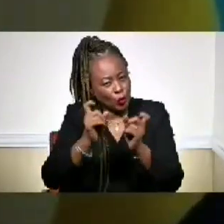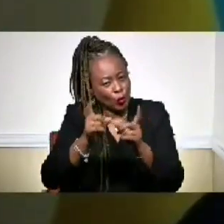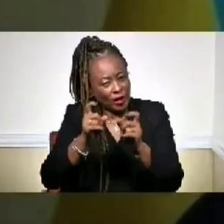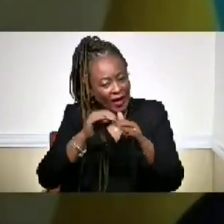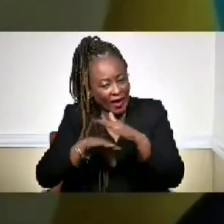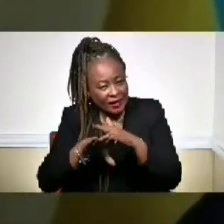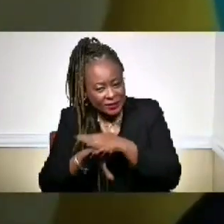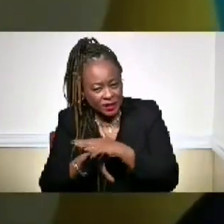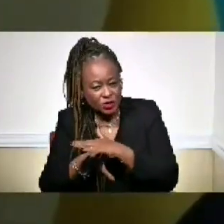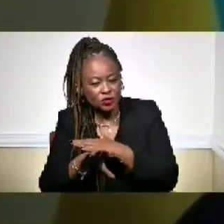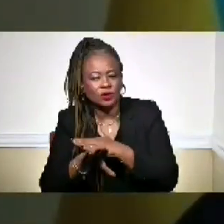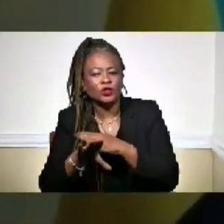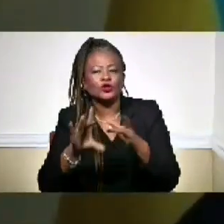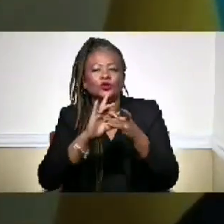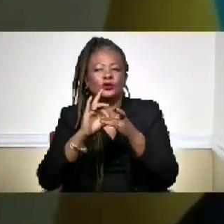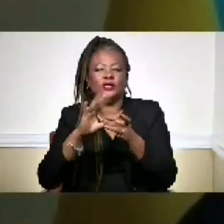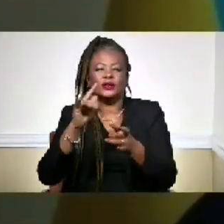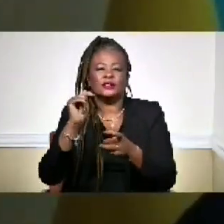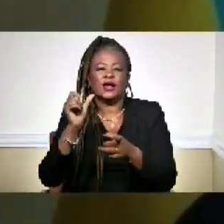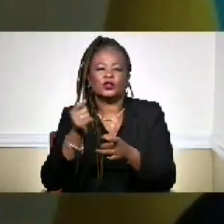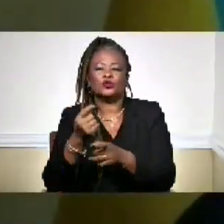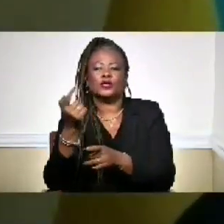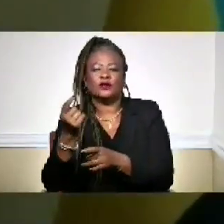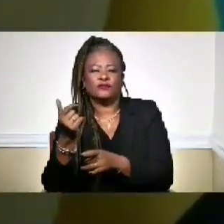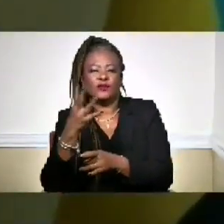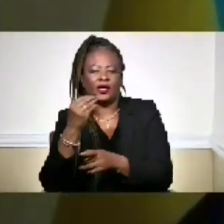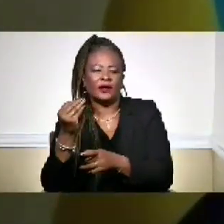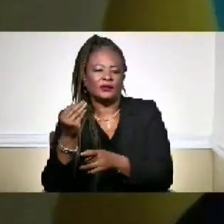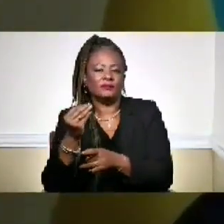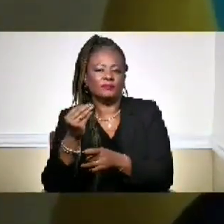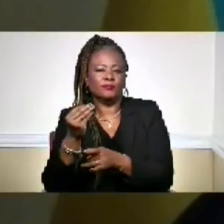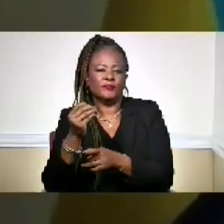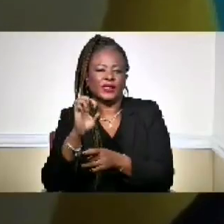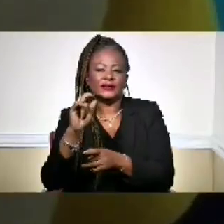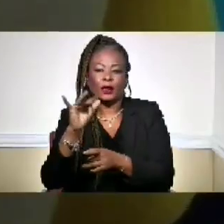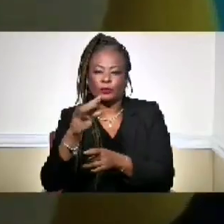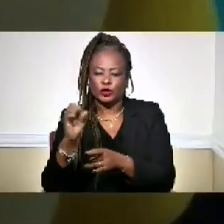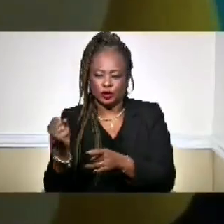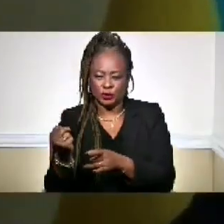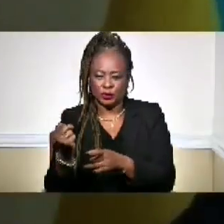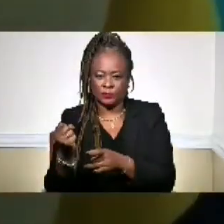access to related tax relief and concessions. Keishla Adderley, ZNS Network News.